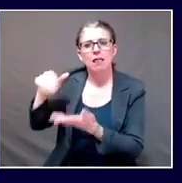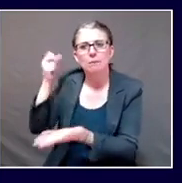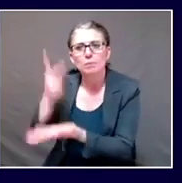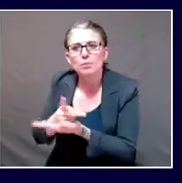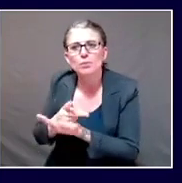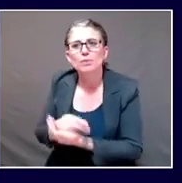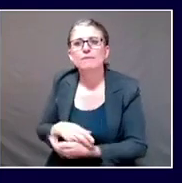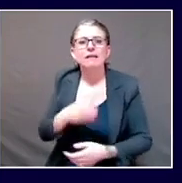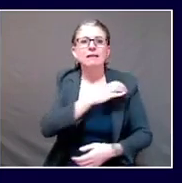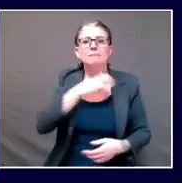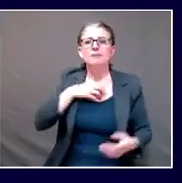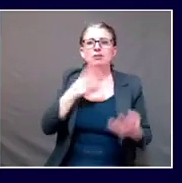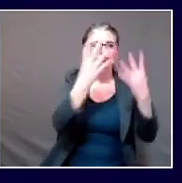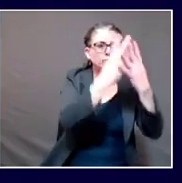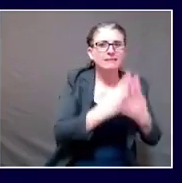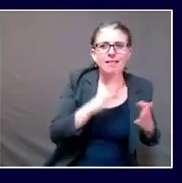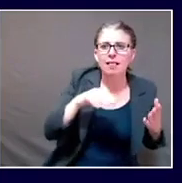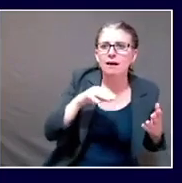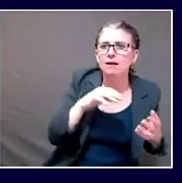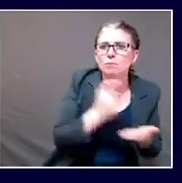did not succeed.